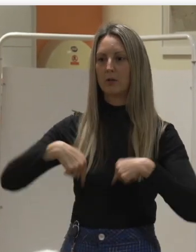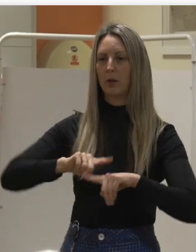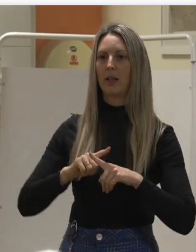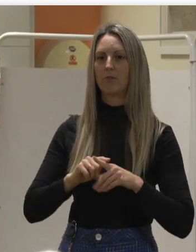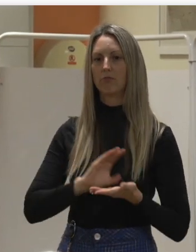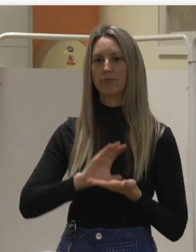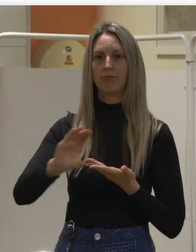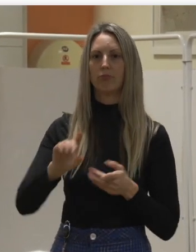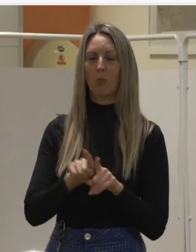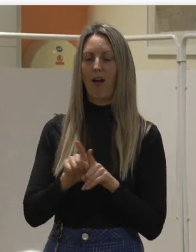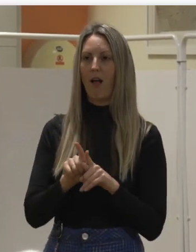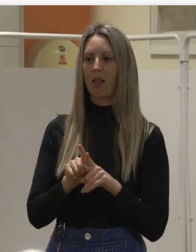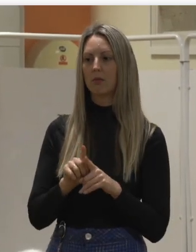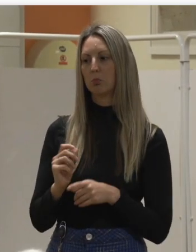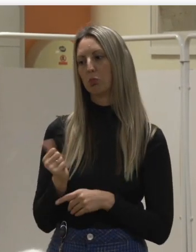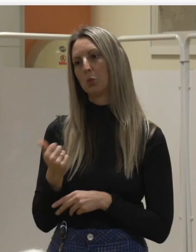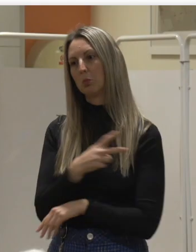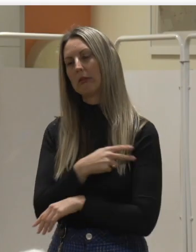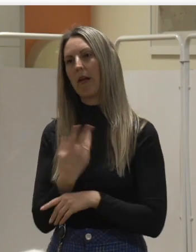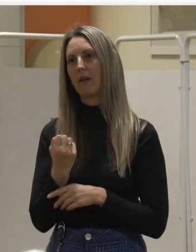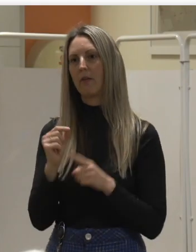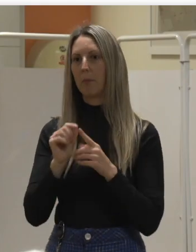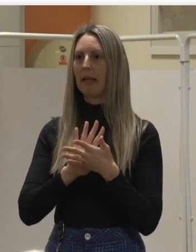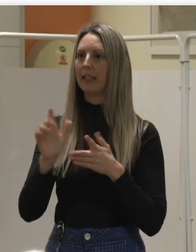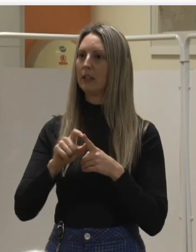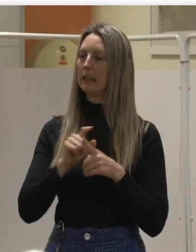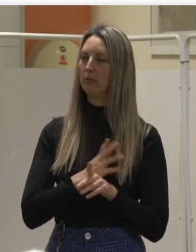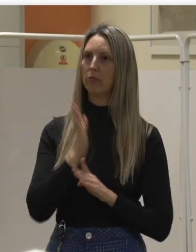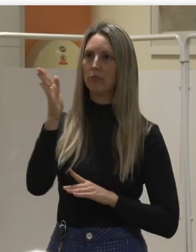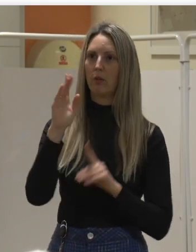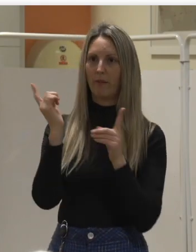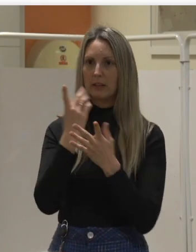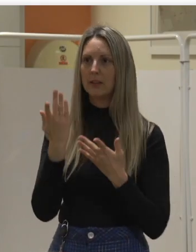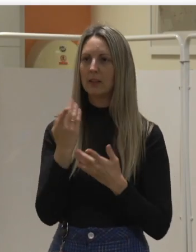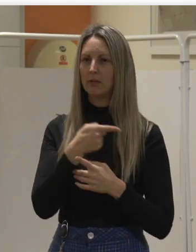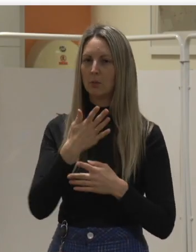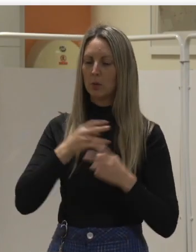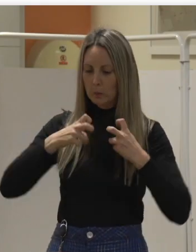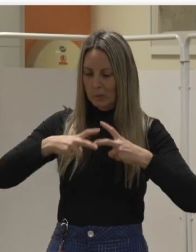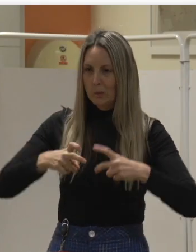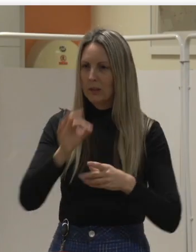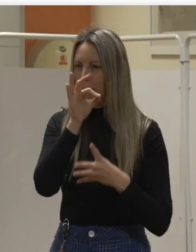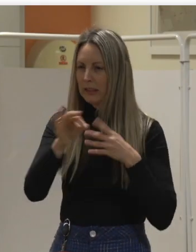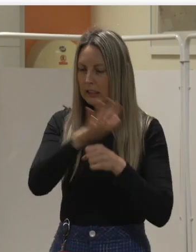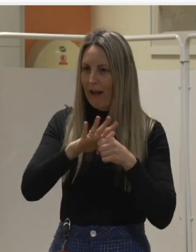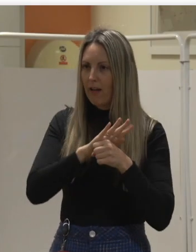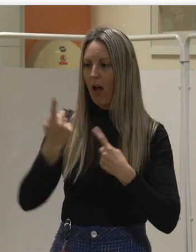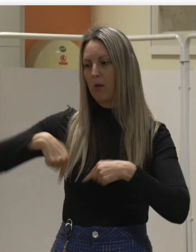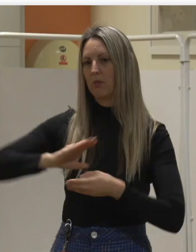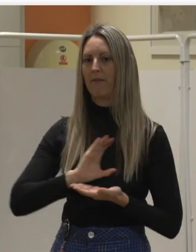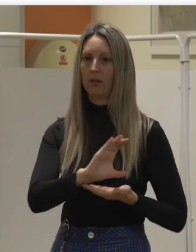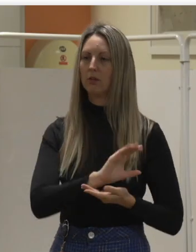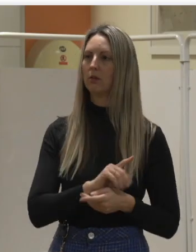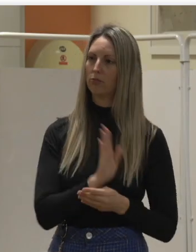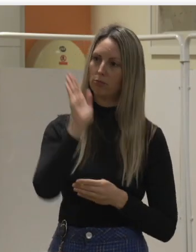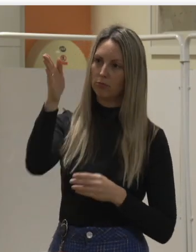people doing PhDs, research into very specialist clinical areas, but also the very simple and